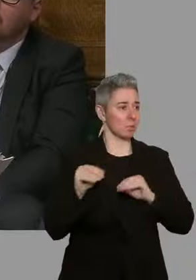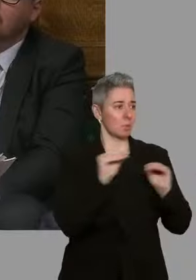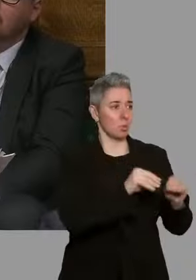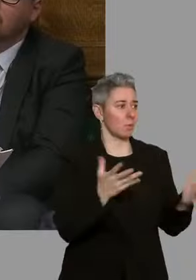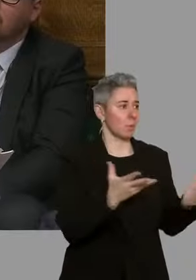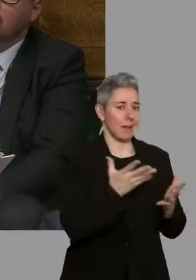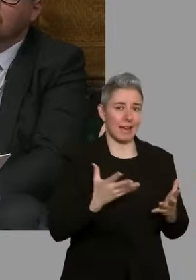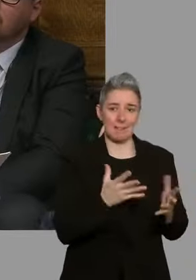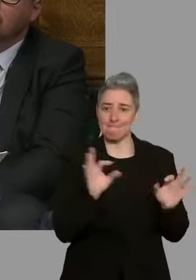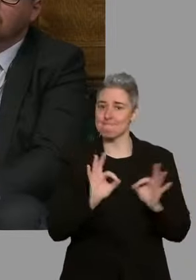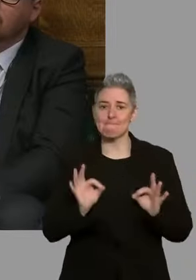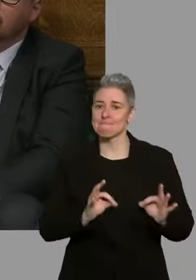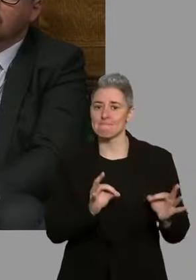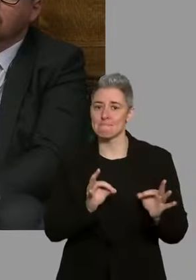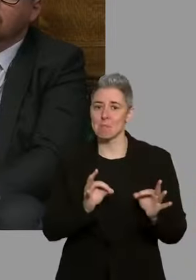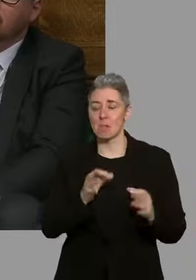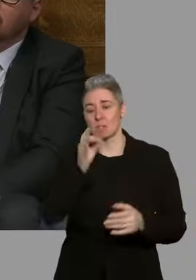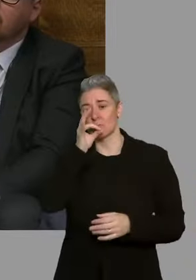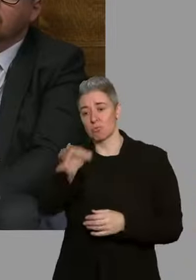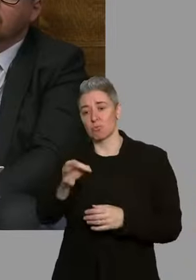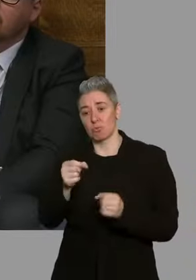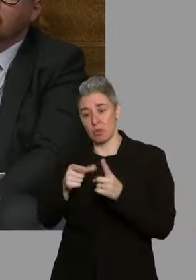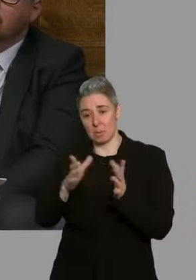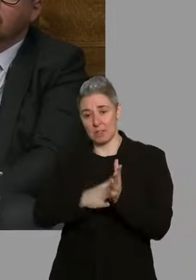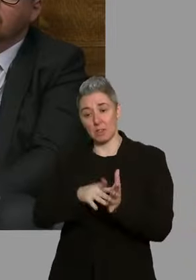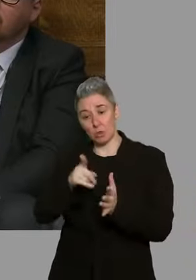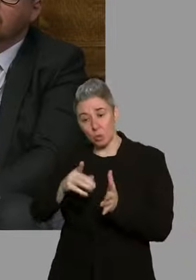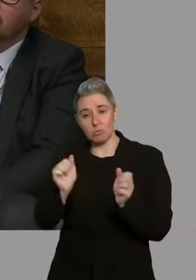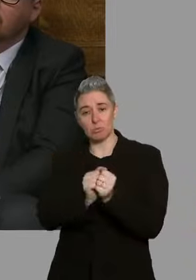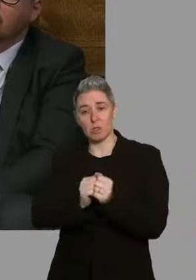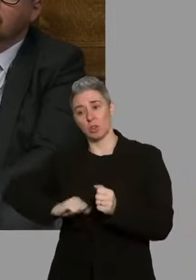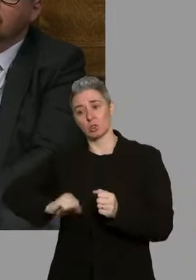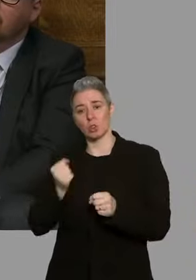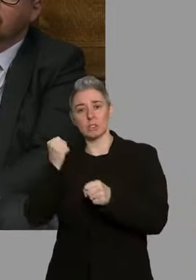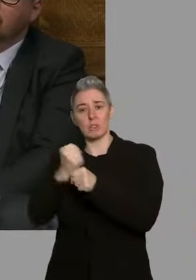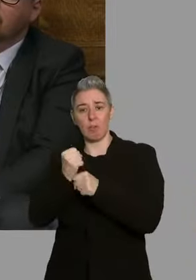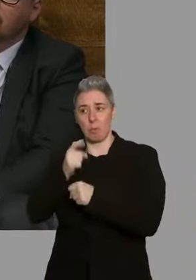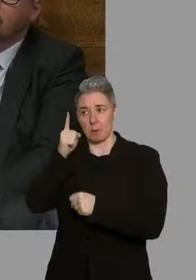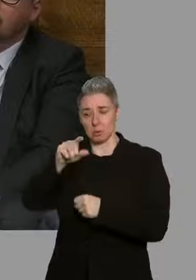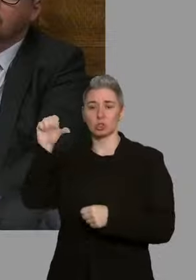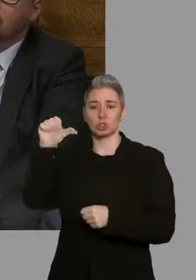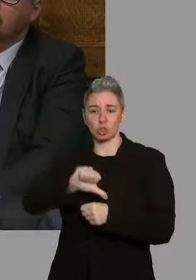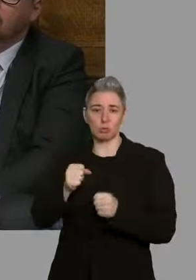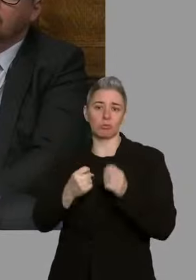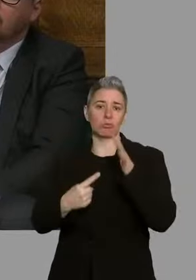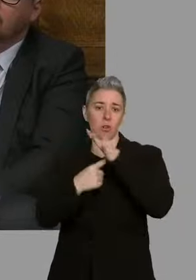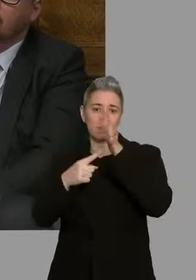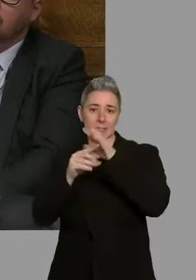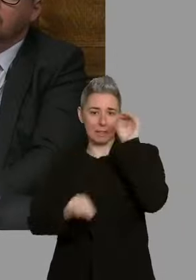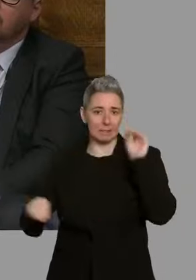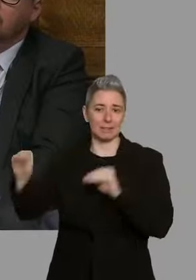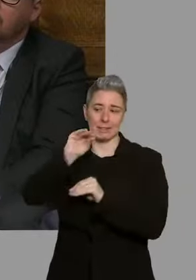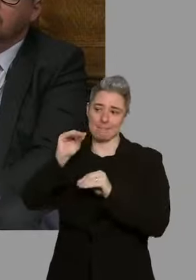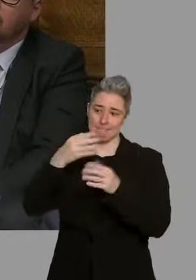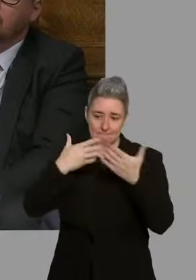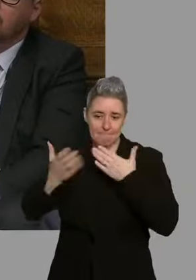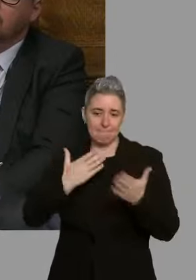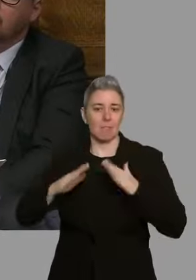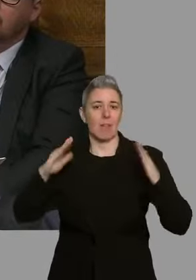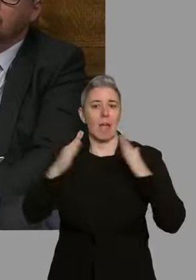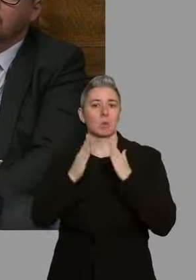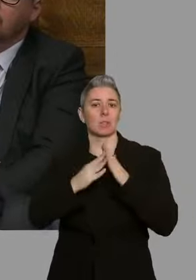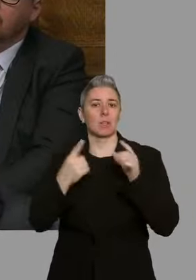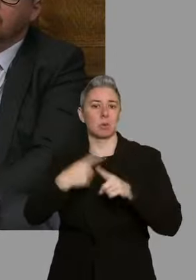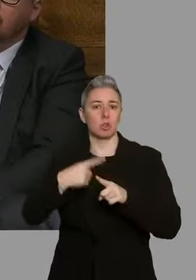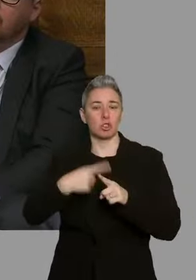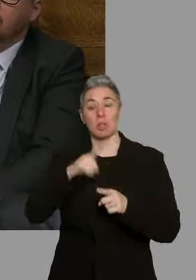should be prioritising repairing this housing emergency, but also the funding of local authorities to address this crisis